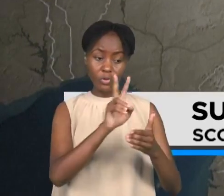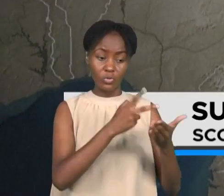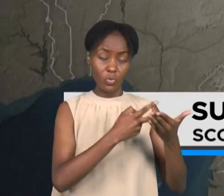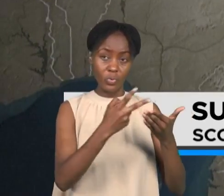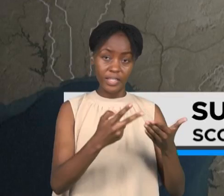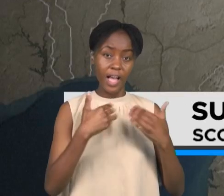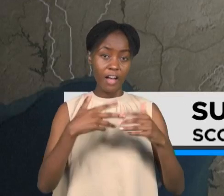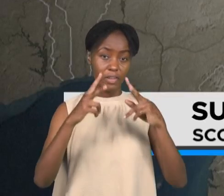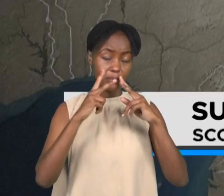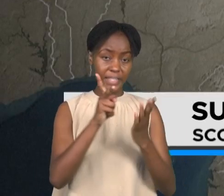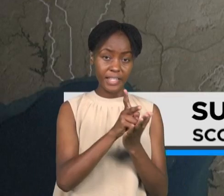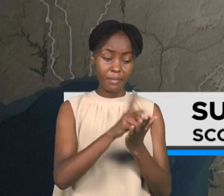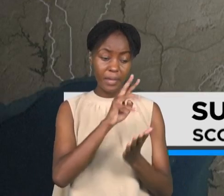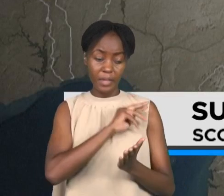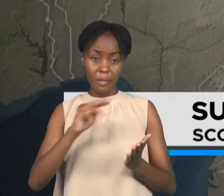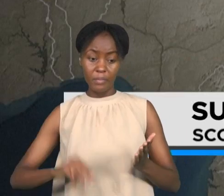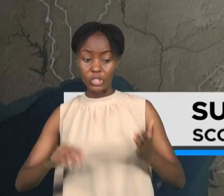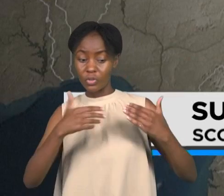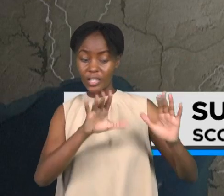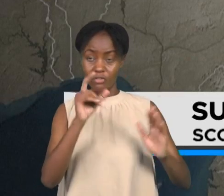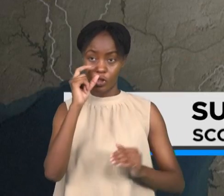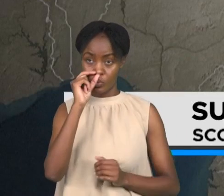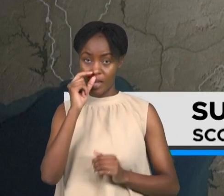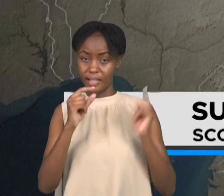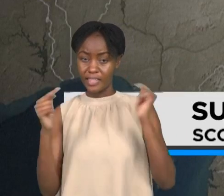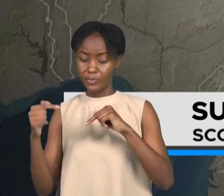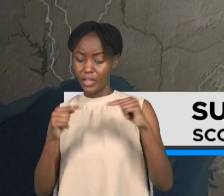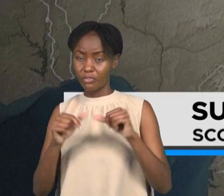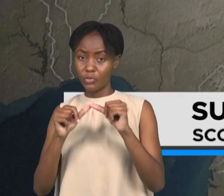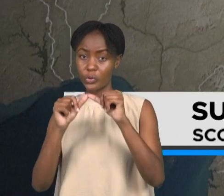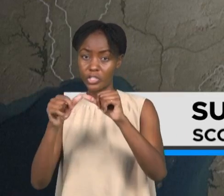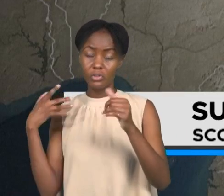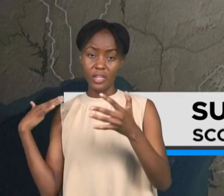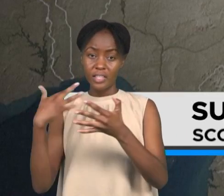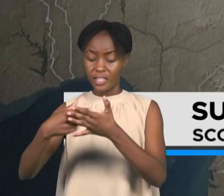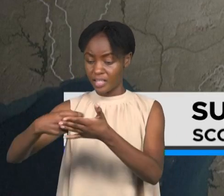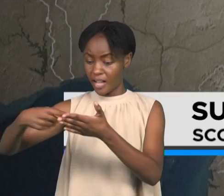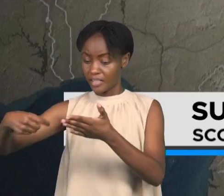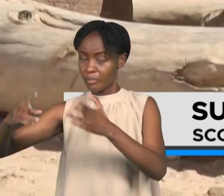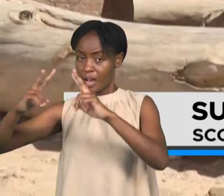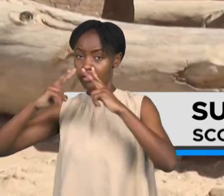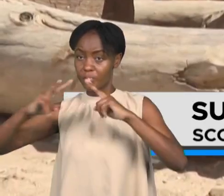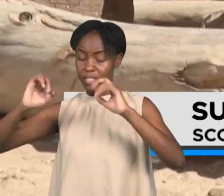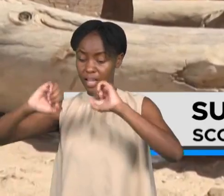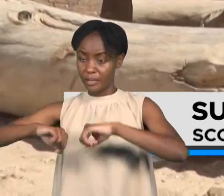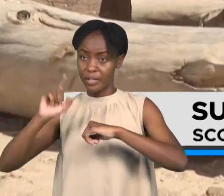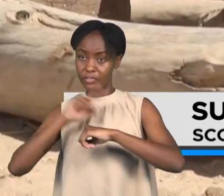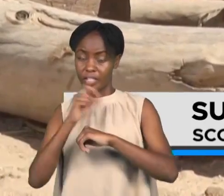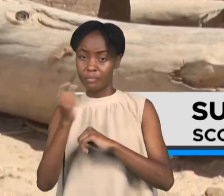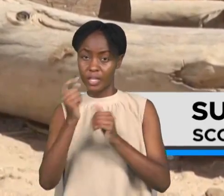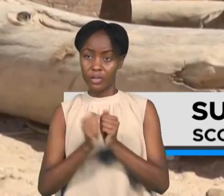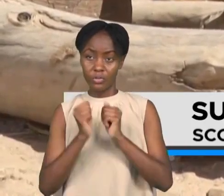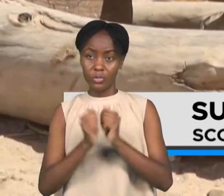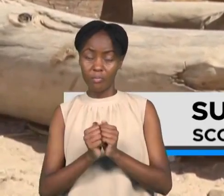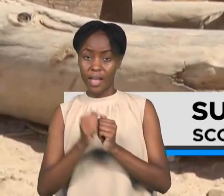ended operations. The violence is the most significant fighting reported since the signing of a peace agreement in October, which observers hoped